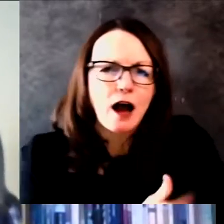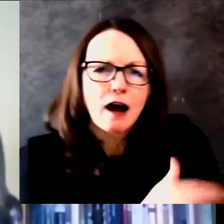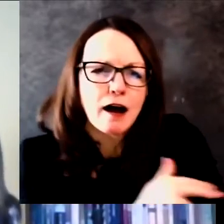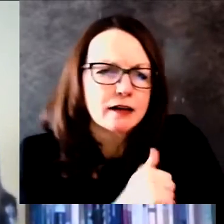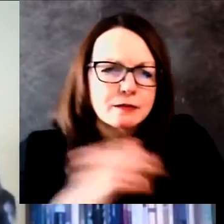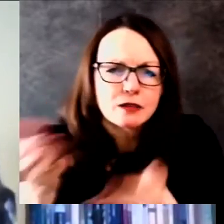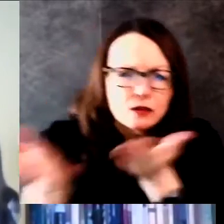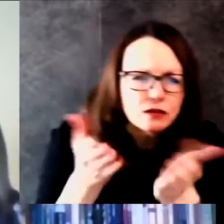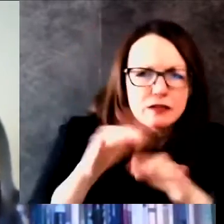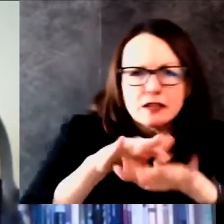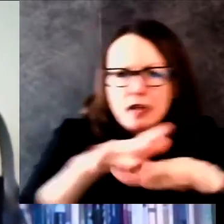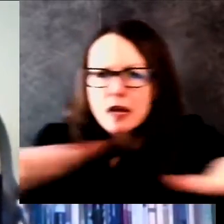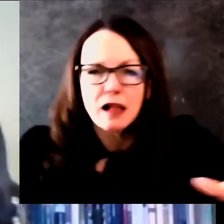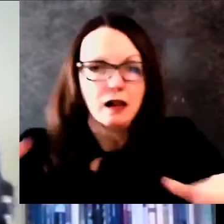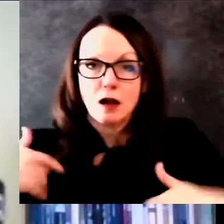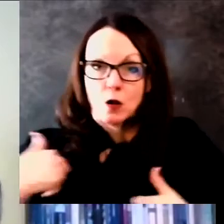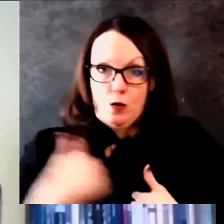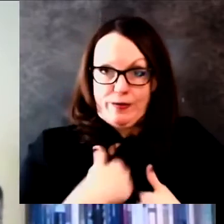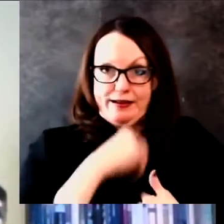supply coming in each week.